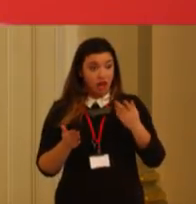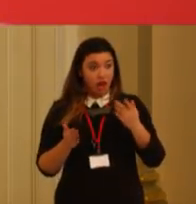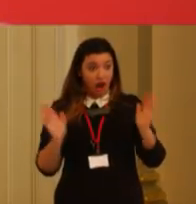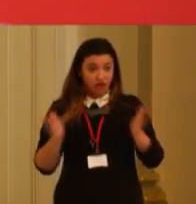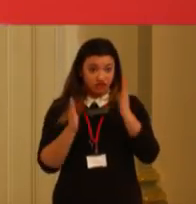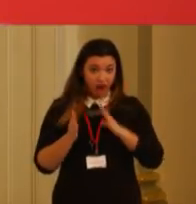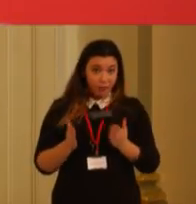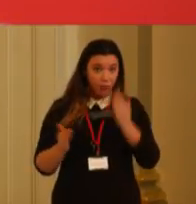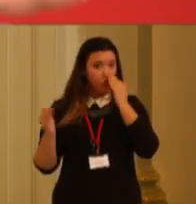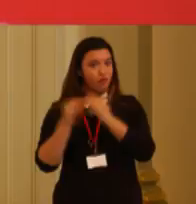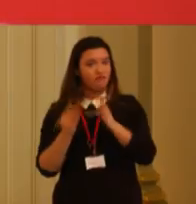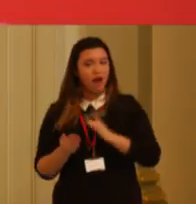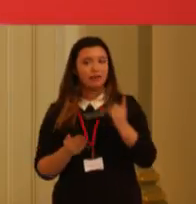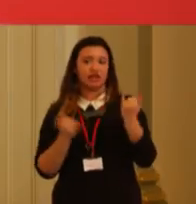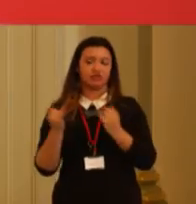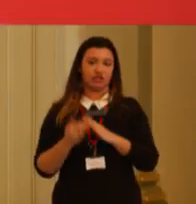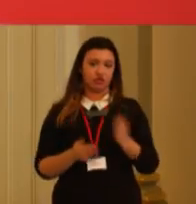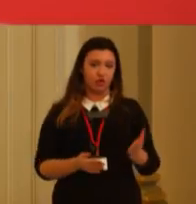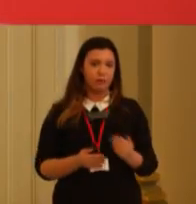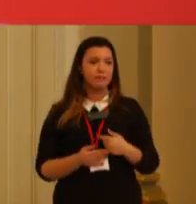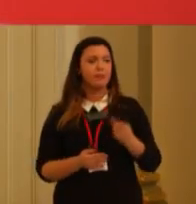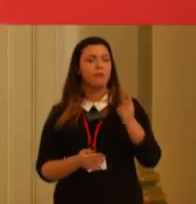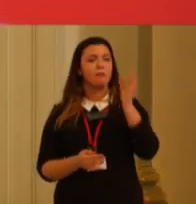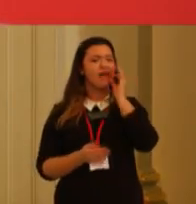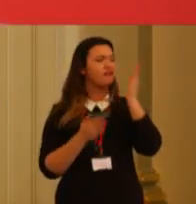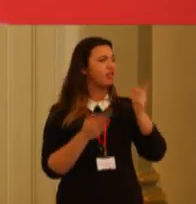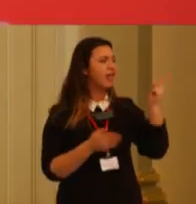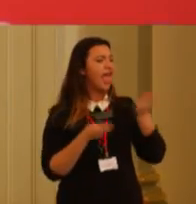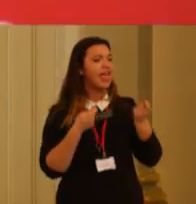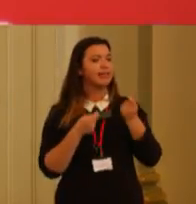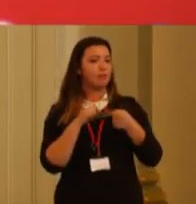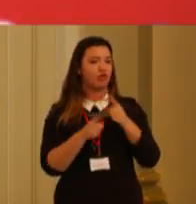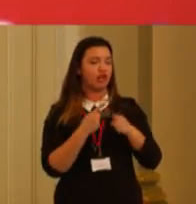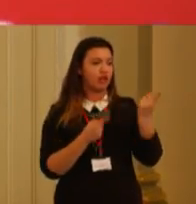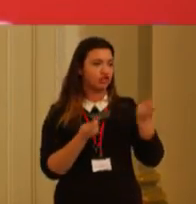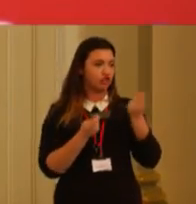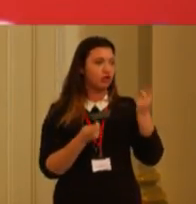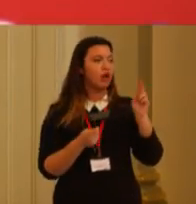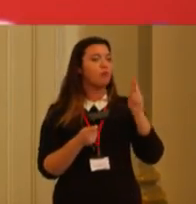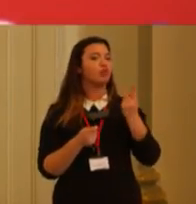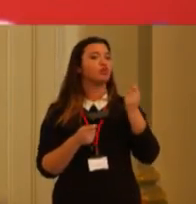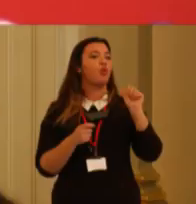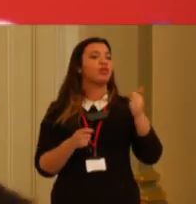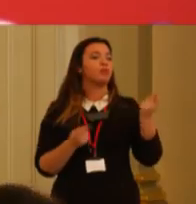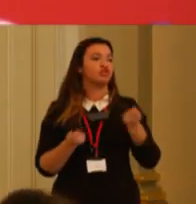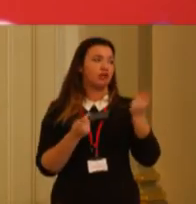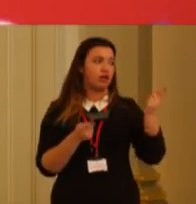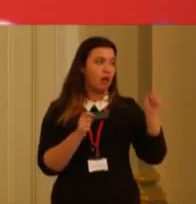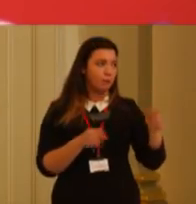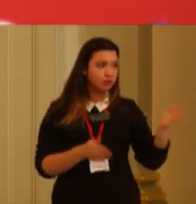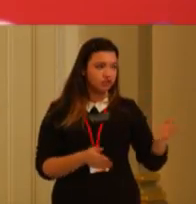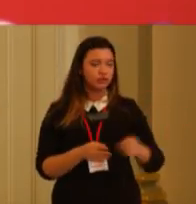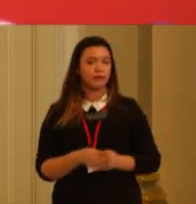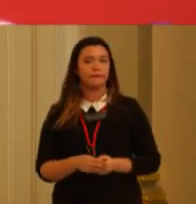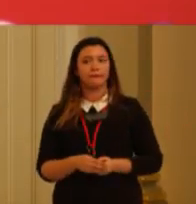tension or is it compliance? We'd like to discuss that with you, Mr. Doğan. And Batuhan also works on education programs and